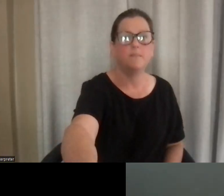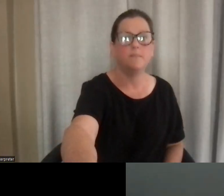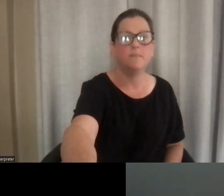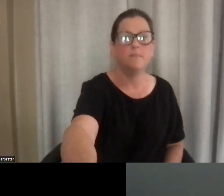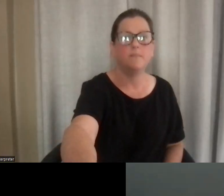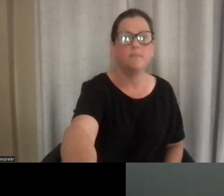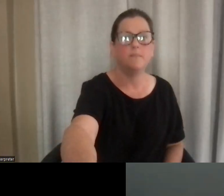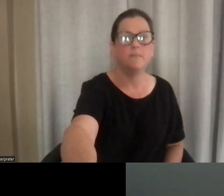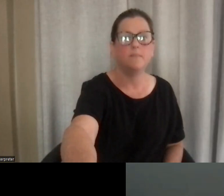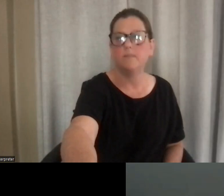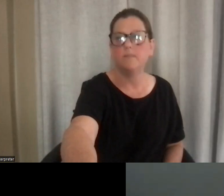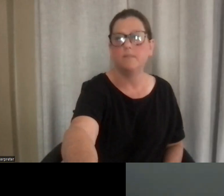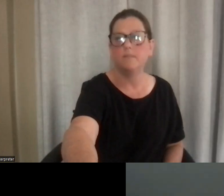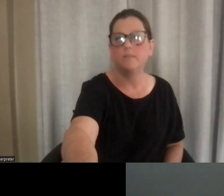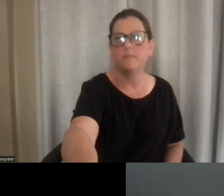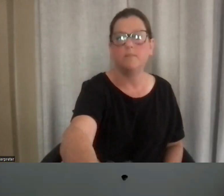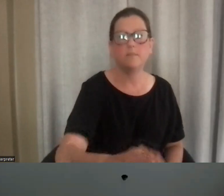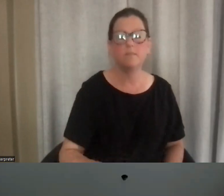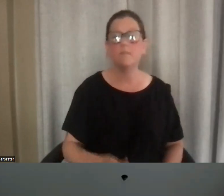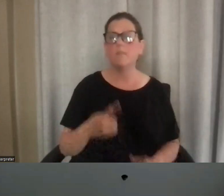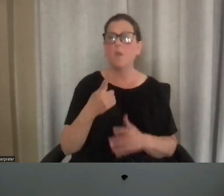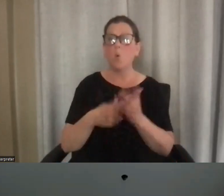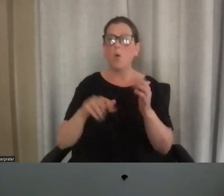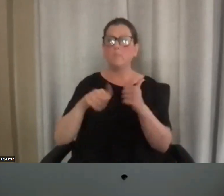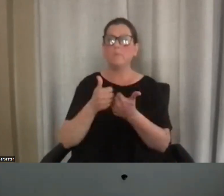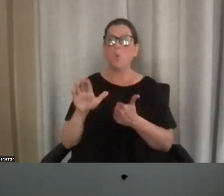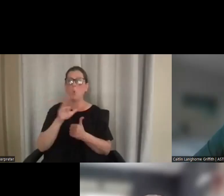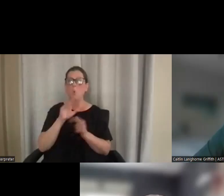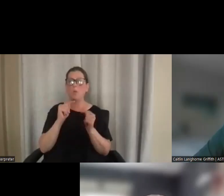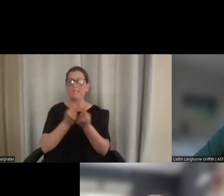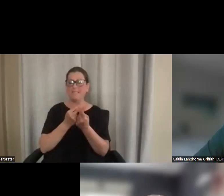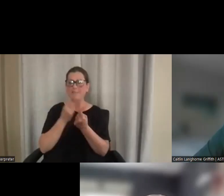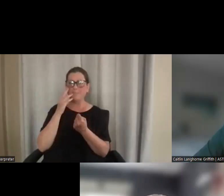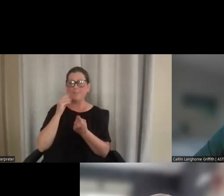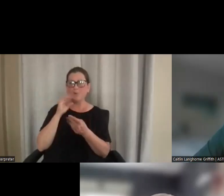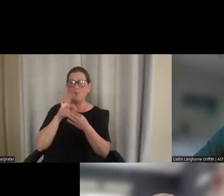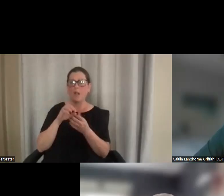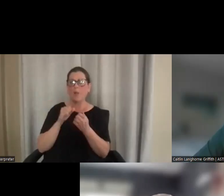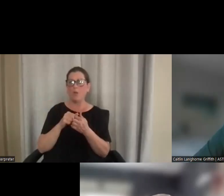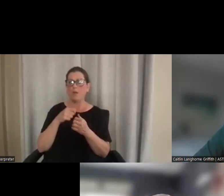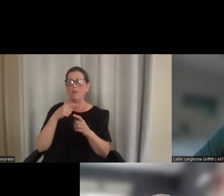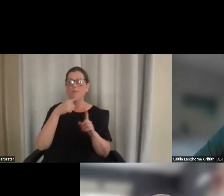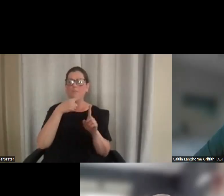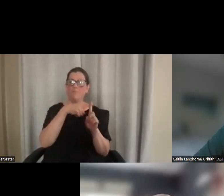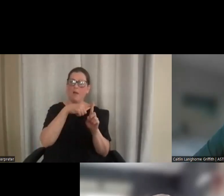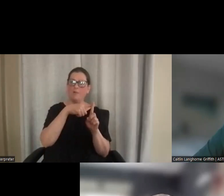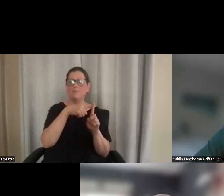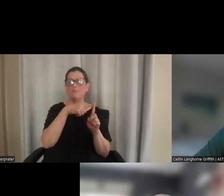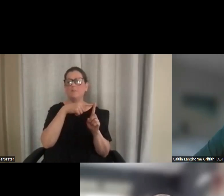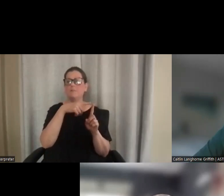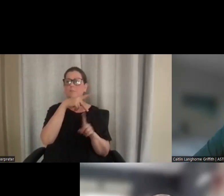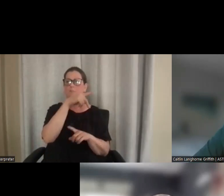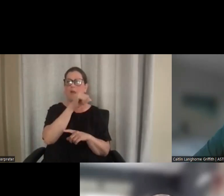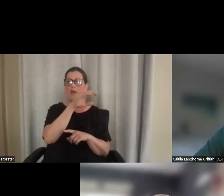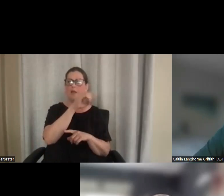What challenges has your team encountered related to positive childhood experiences and financial stability